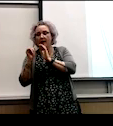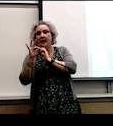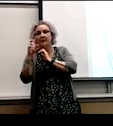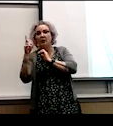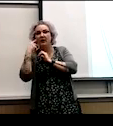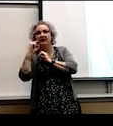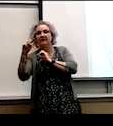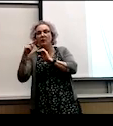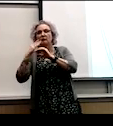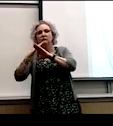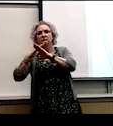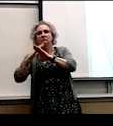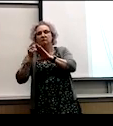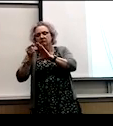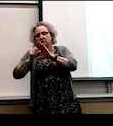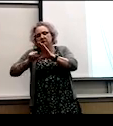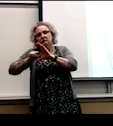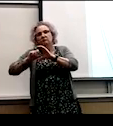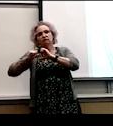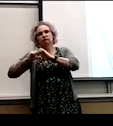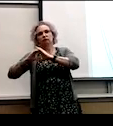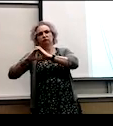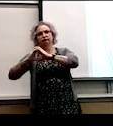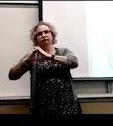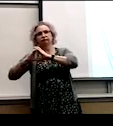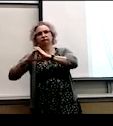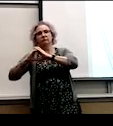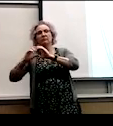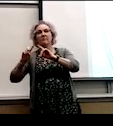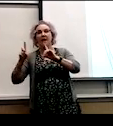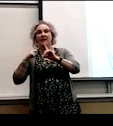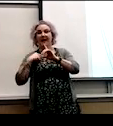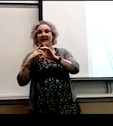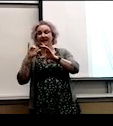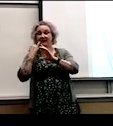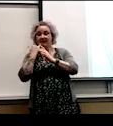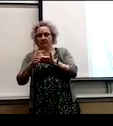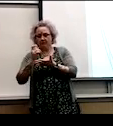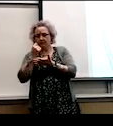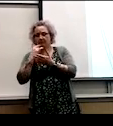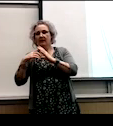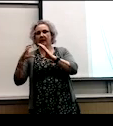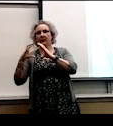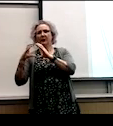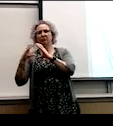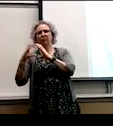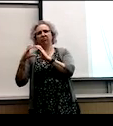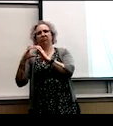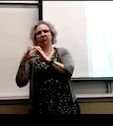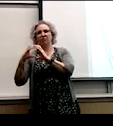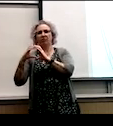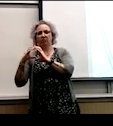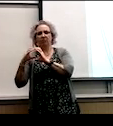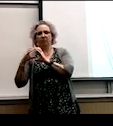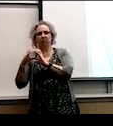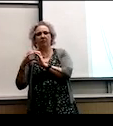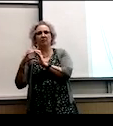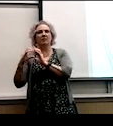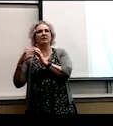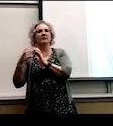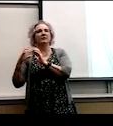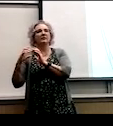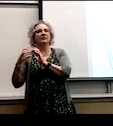a patient have a bleed, a fairly large she was luckily asymptomatic, but she was out of the trial for 4 months until